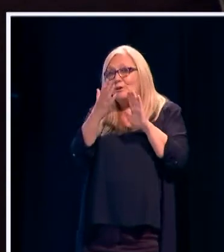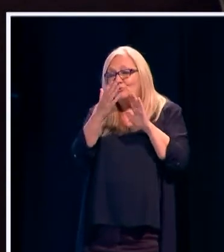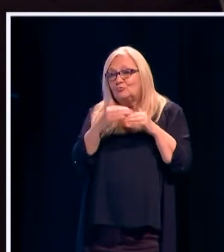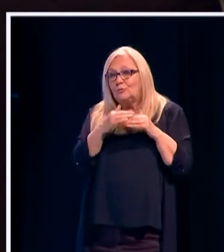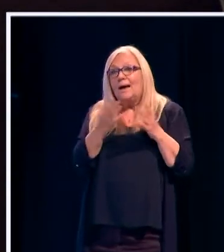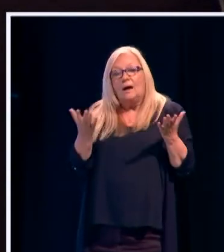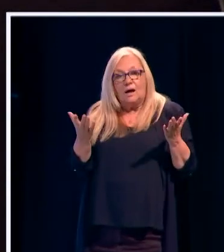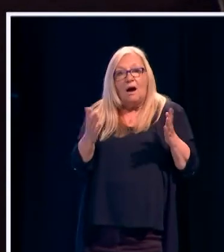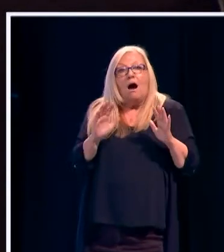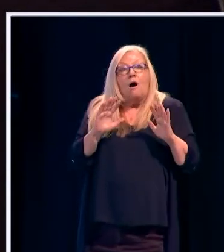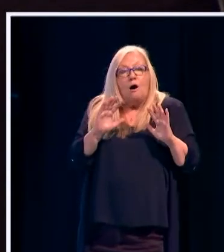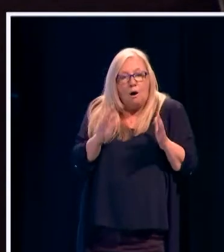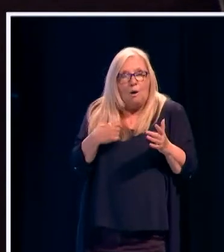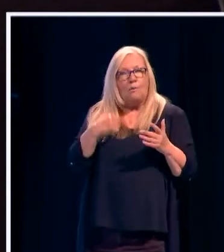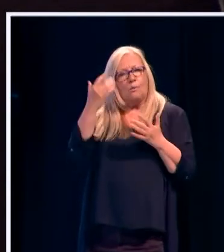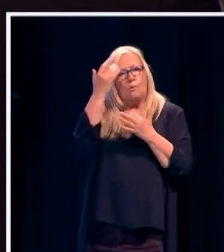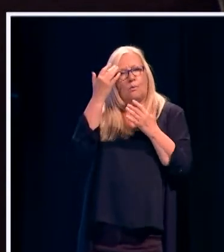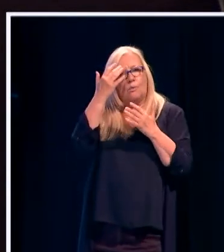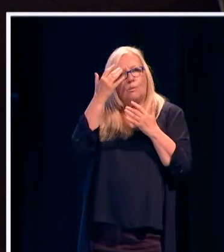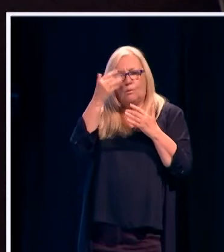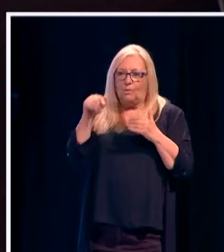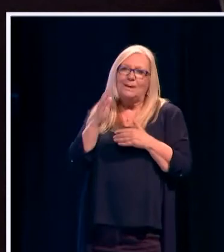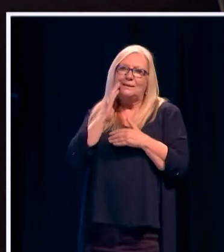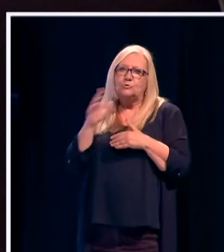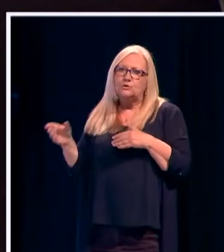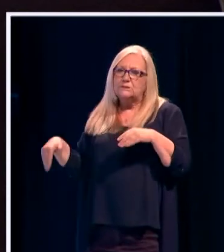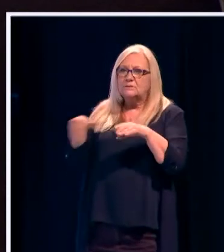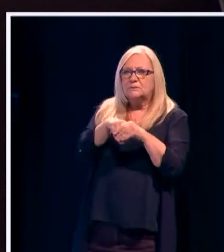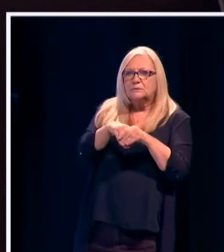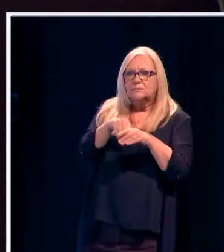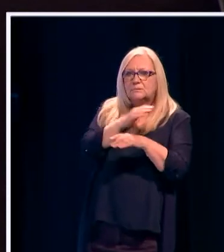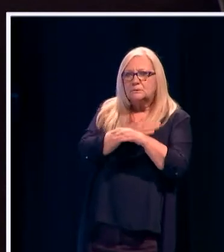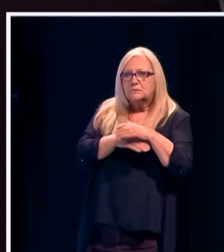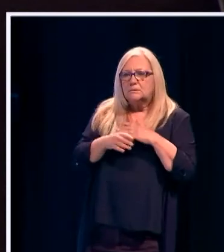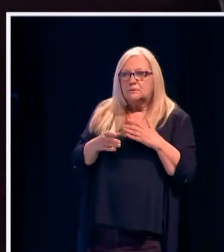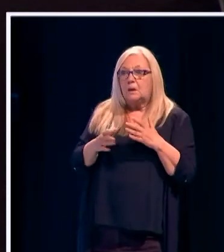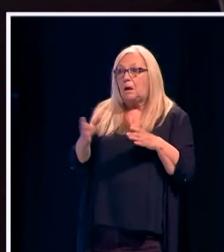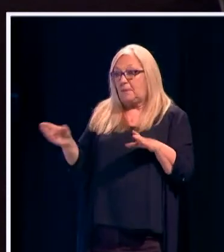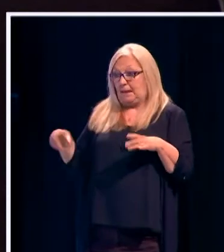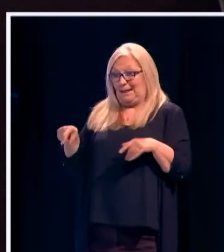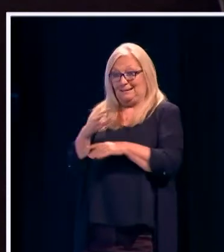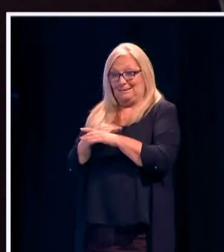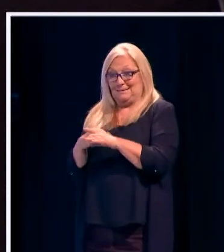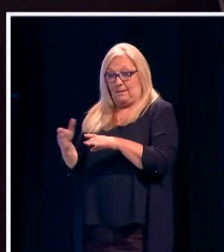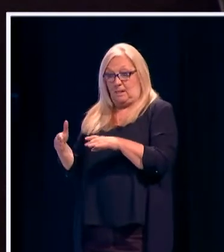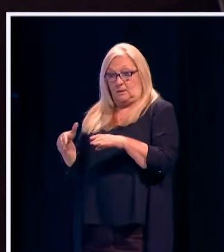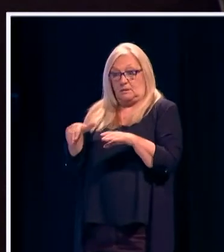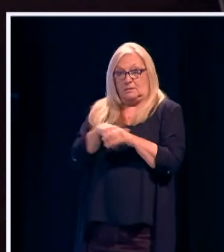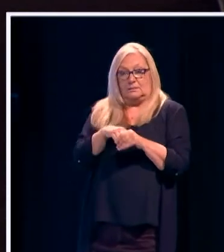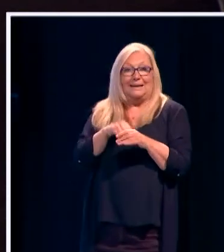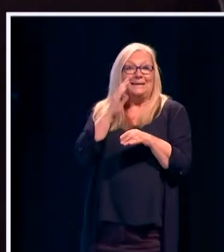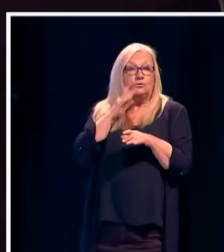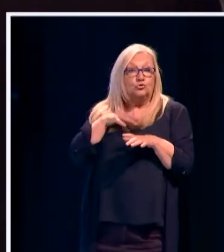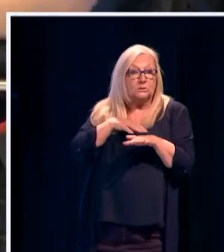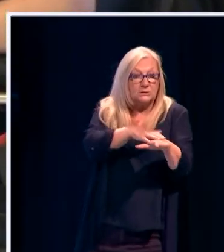of Indigenous persons with disabilities, either in an Indigenous movement or in a women movement or